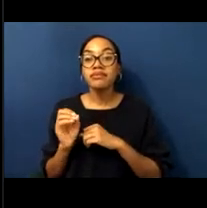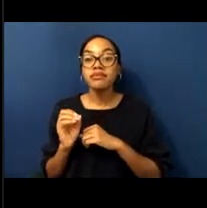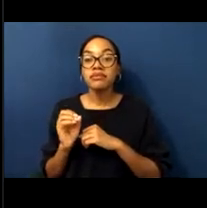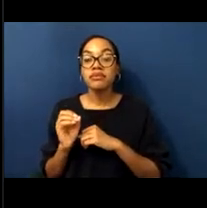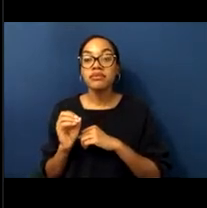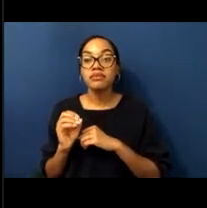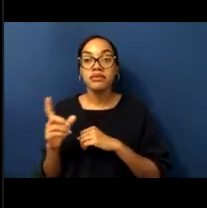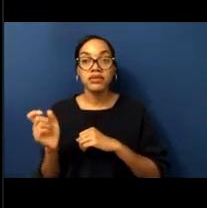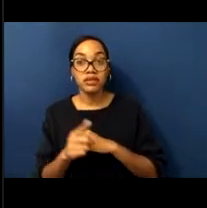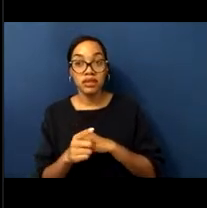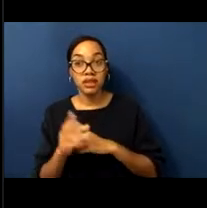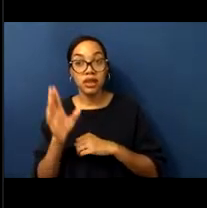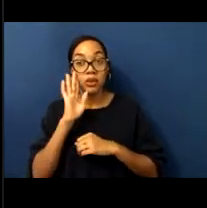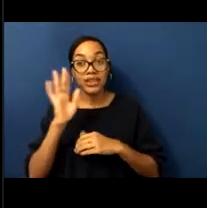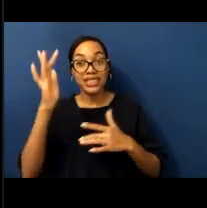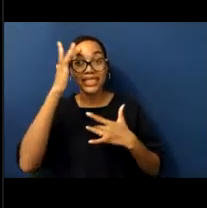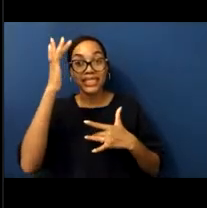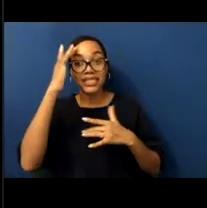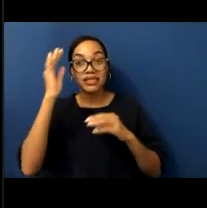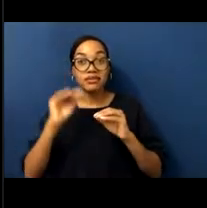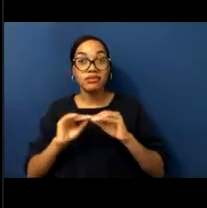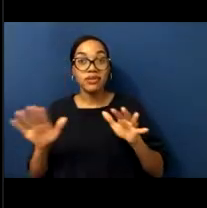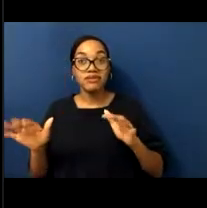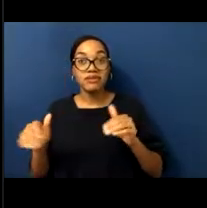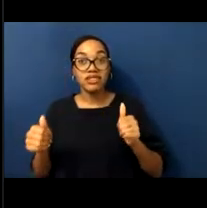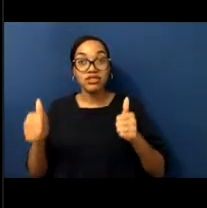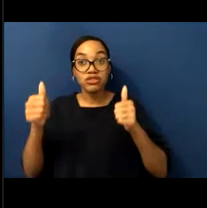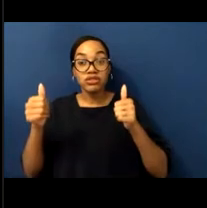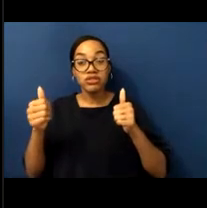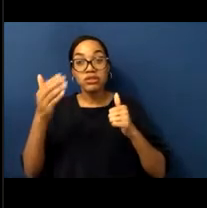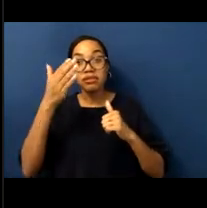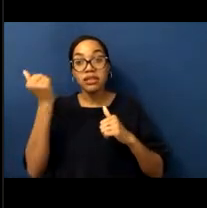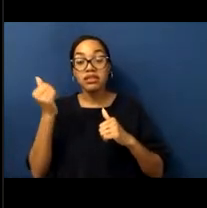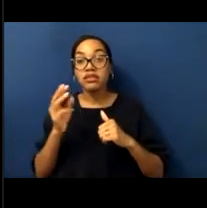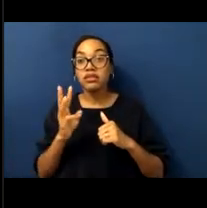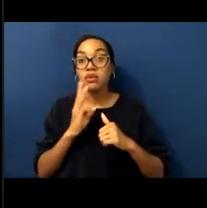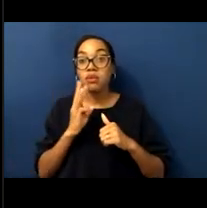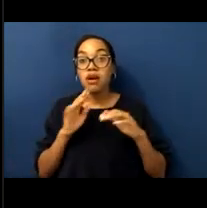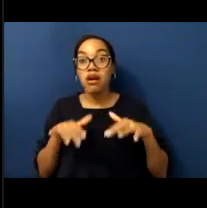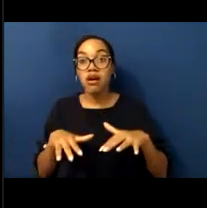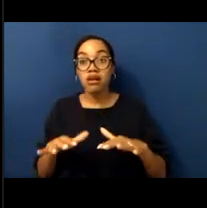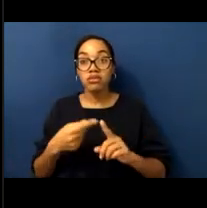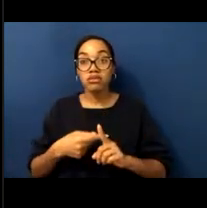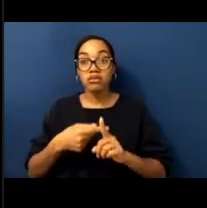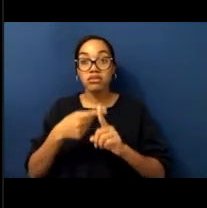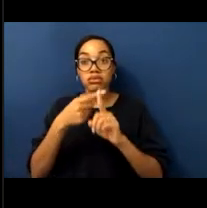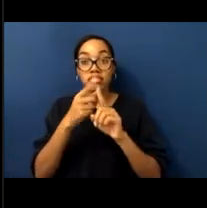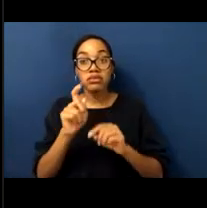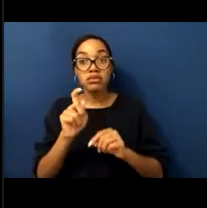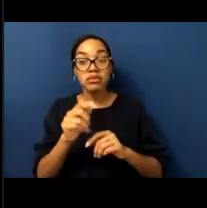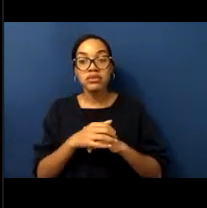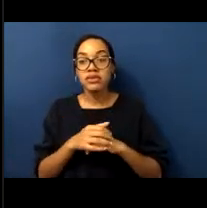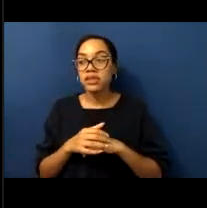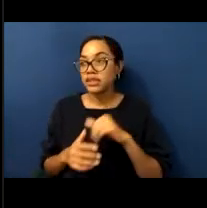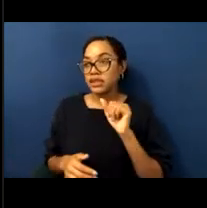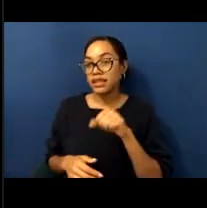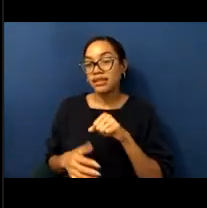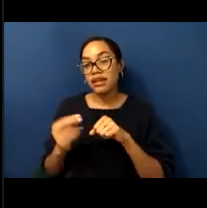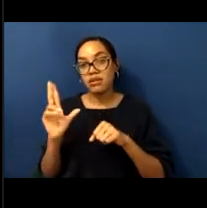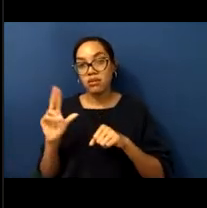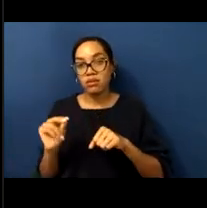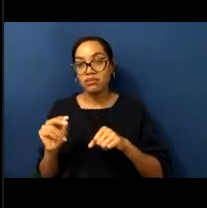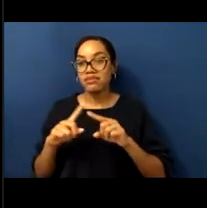diseases spread faster due to warming waters, Aura asks? Yeah, I mean, I would say yes and no. So it